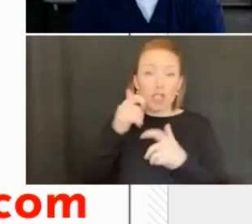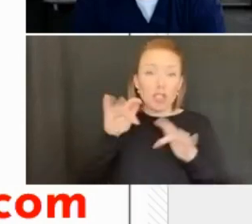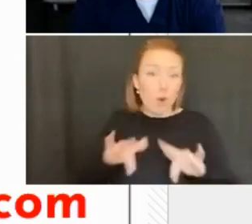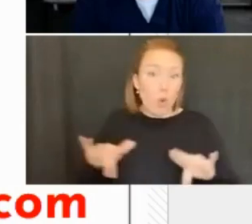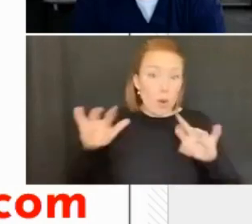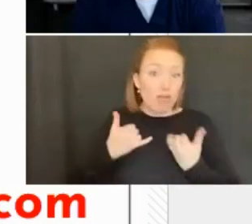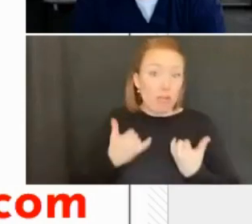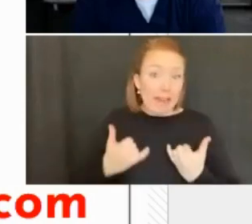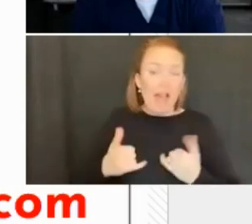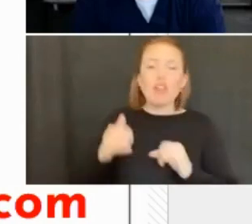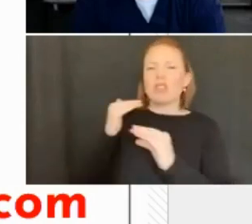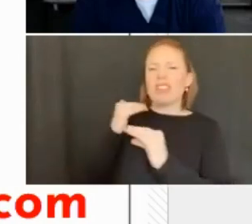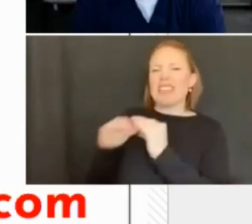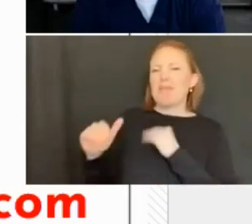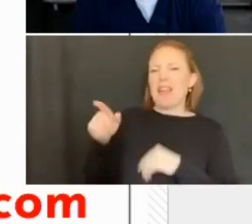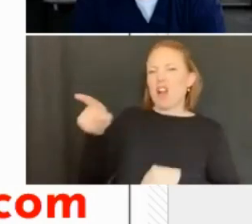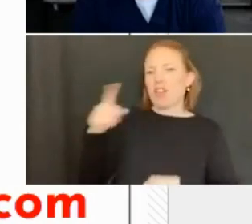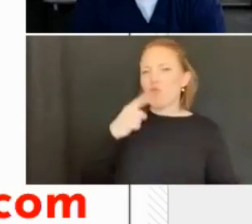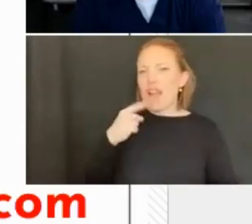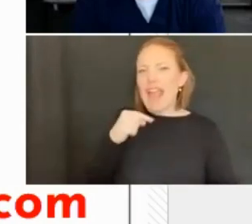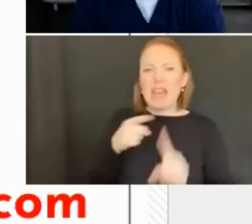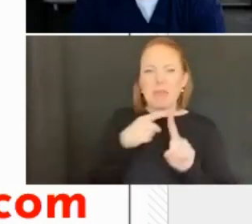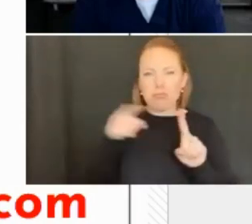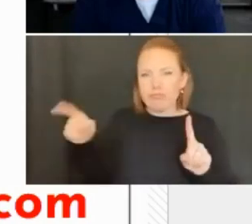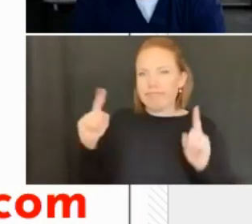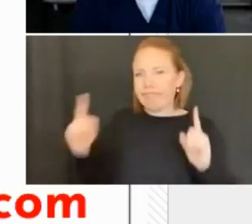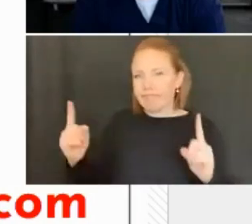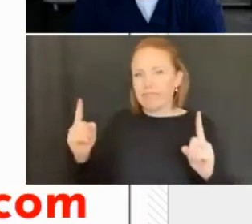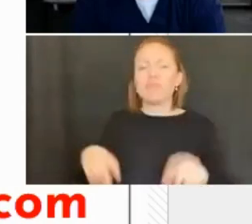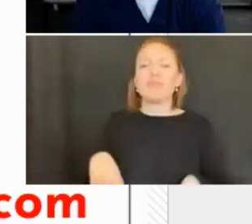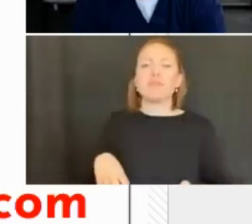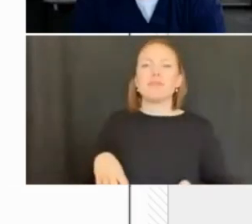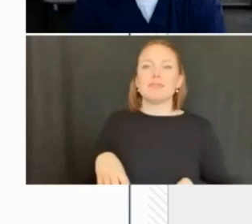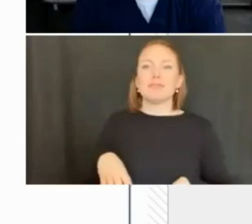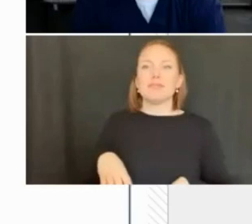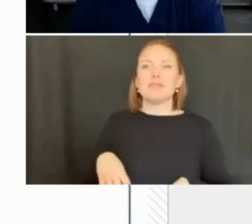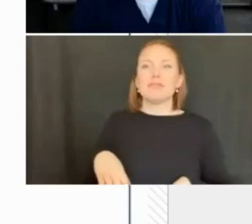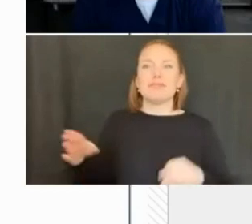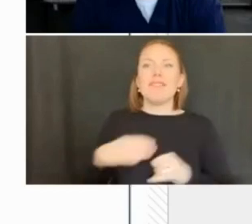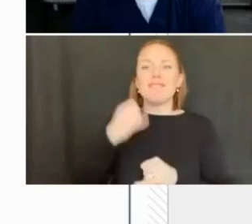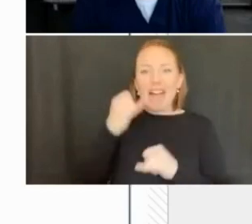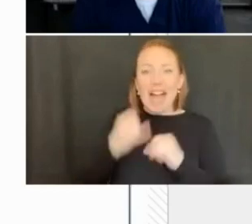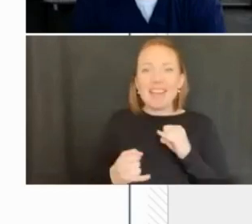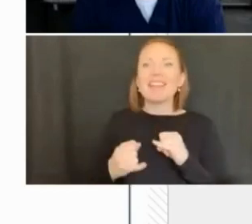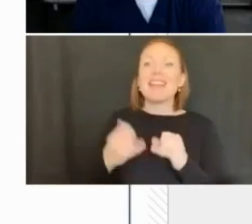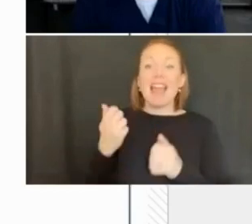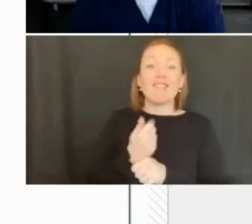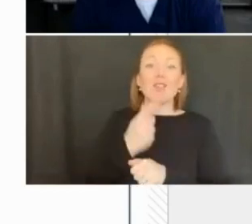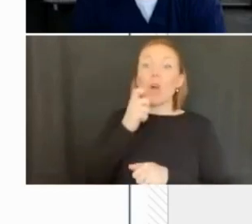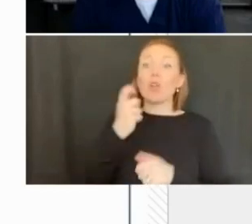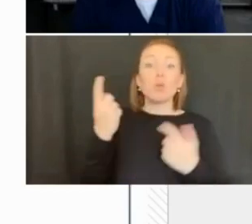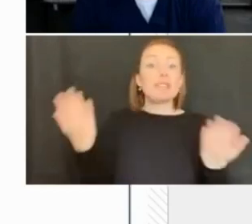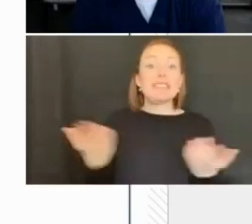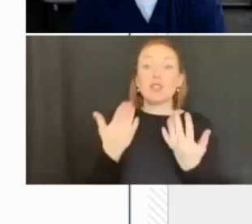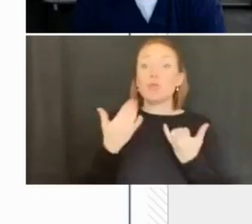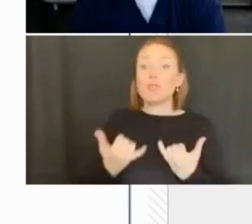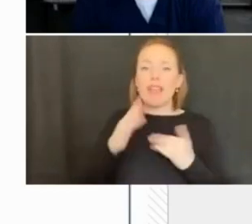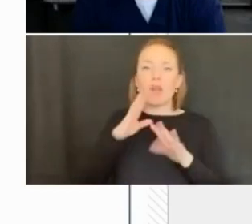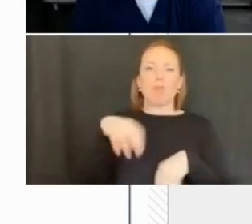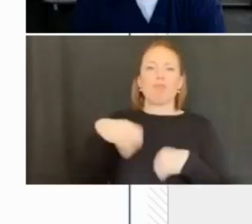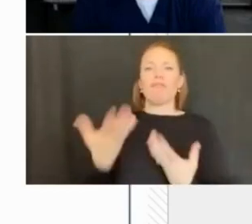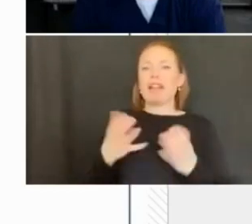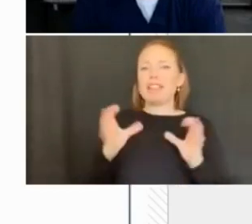us at this email in red with the subject line. We'll get it to you. And finally, everyone who's here with us right now will get a